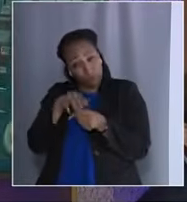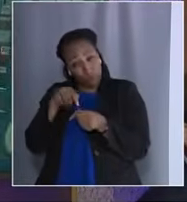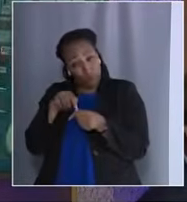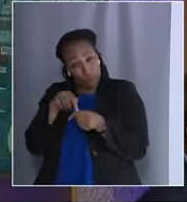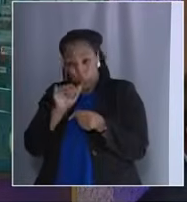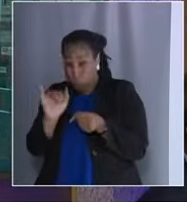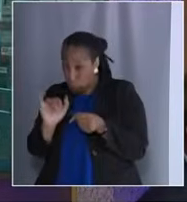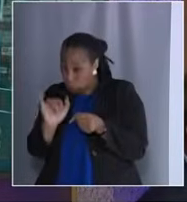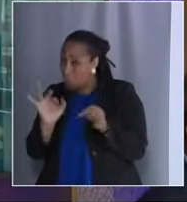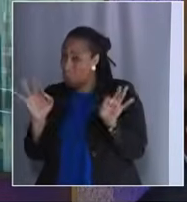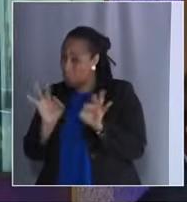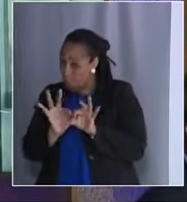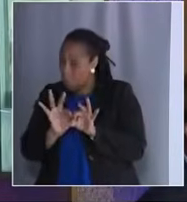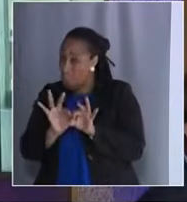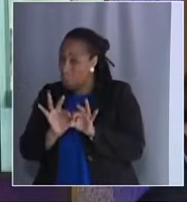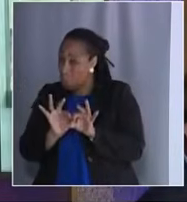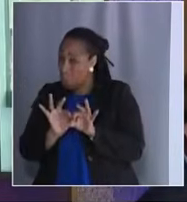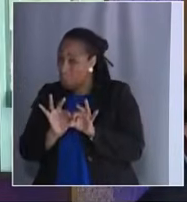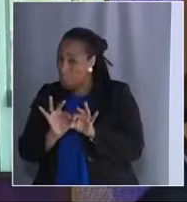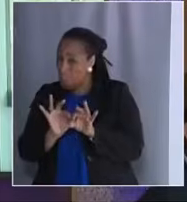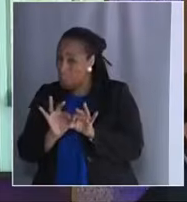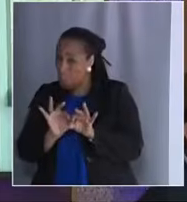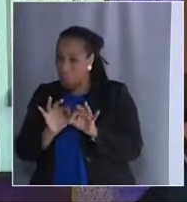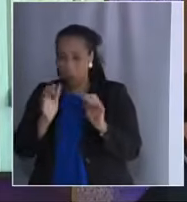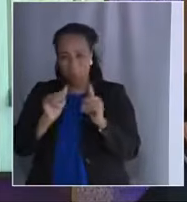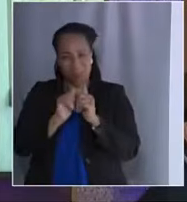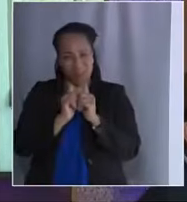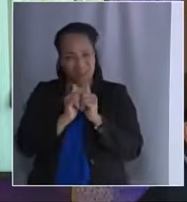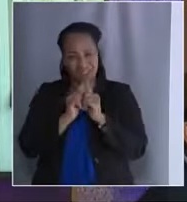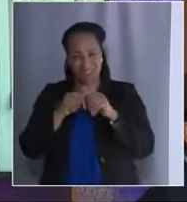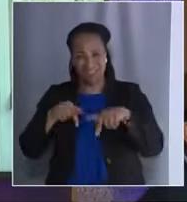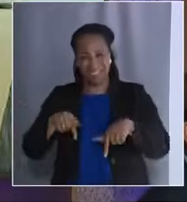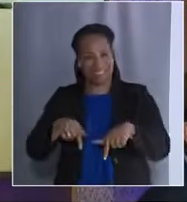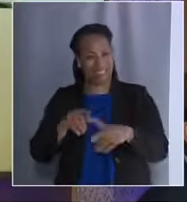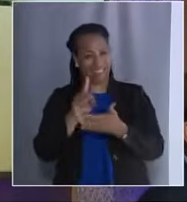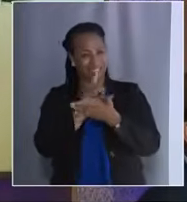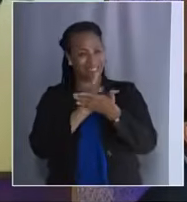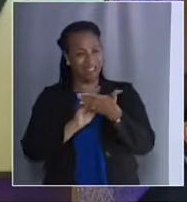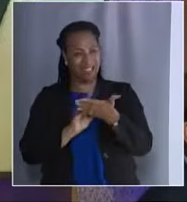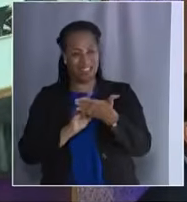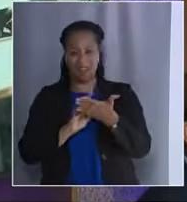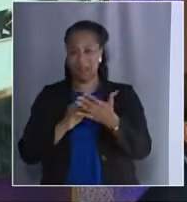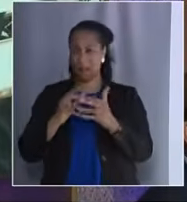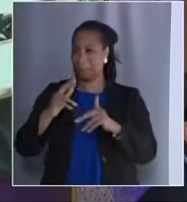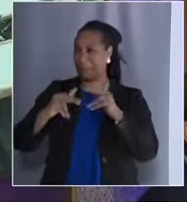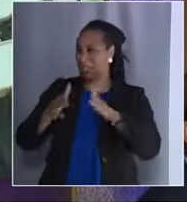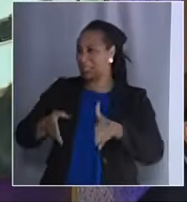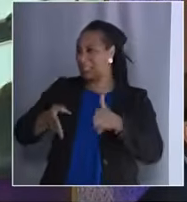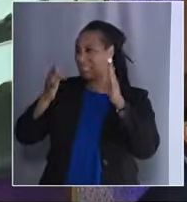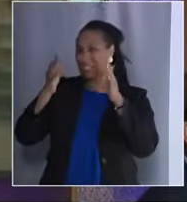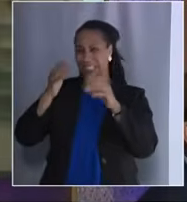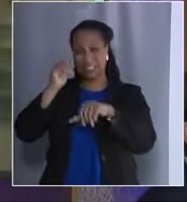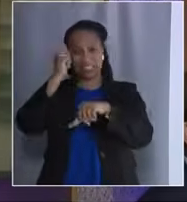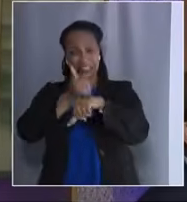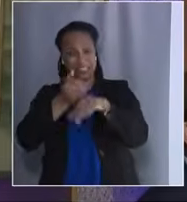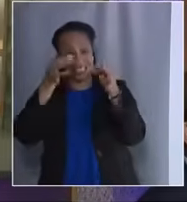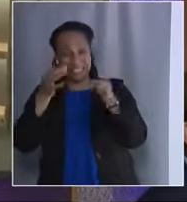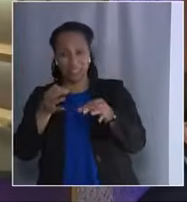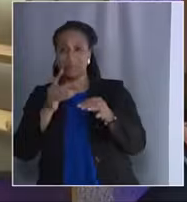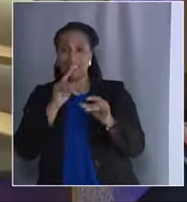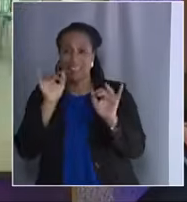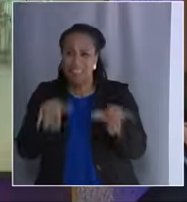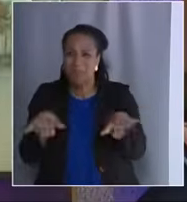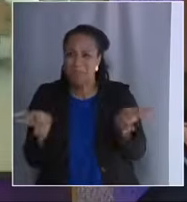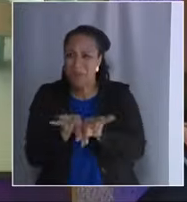that. The construction of the building is a part of that, how it was designed. And then also all of the communities that are housed within the building, and thinking